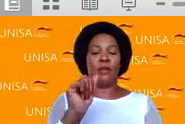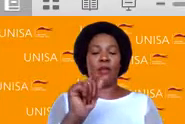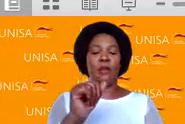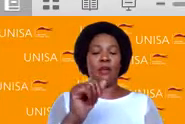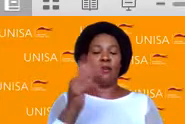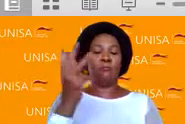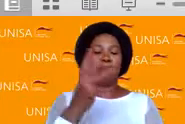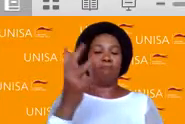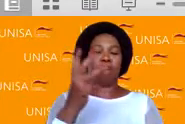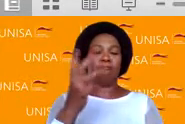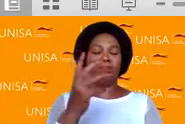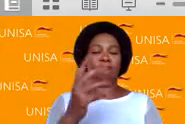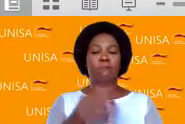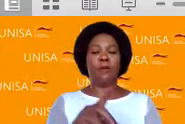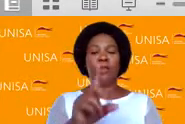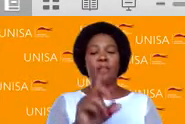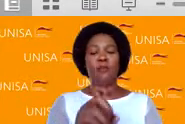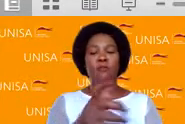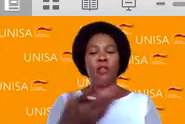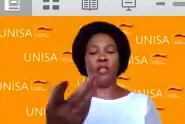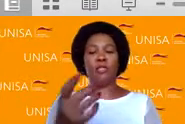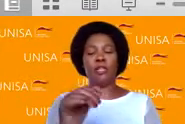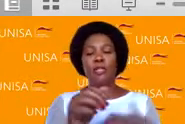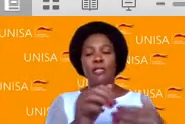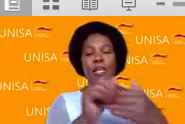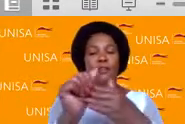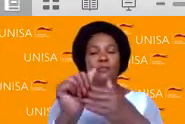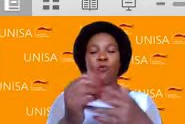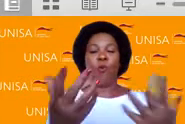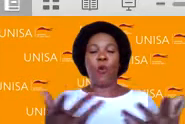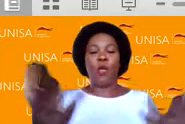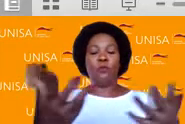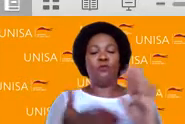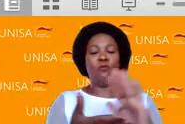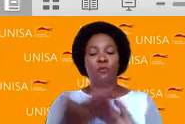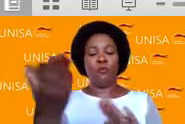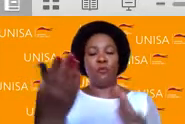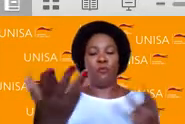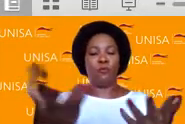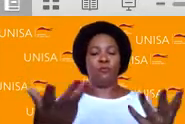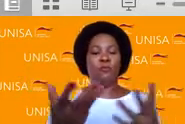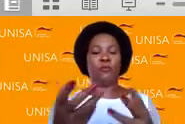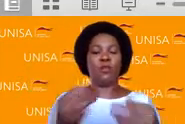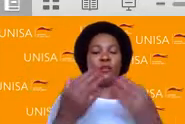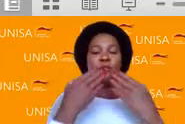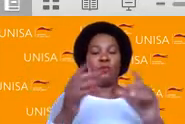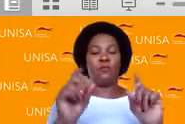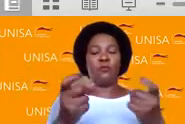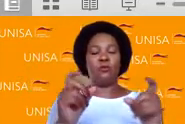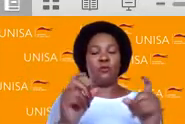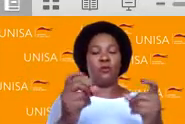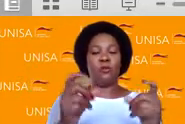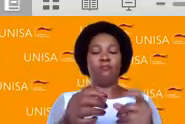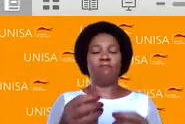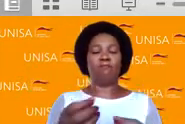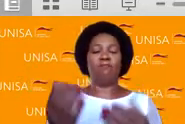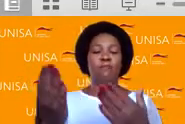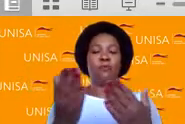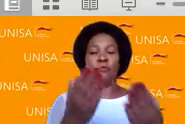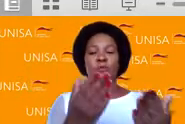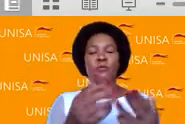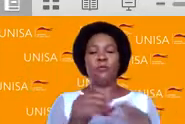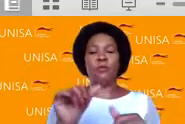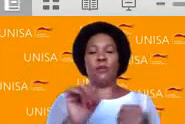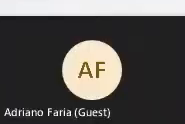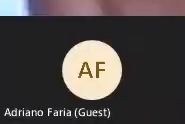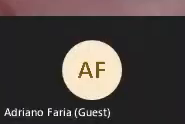open up and you can watch the video directly on there. So thank you very much. So I'll just quickly hand it over to David to